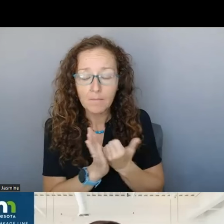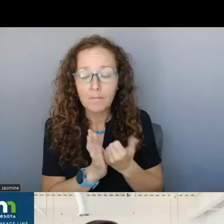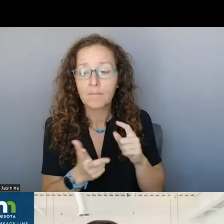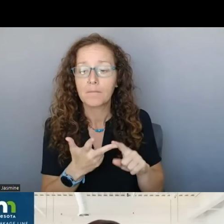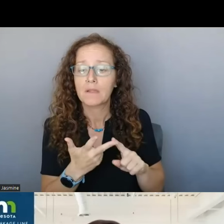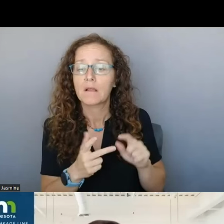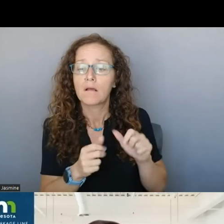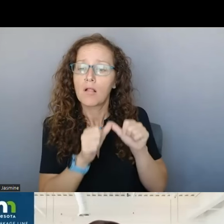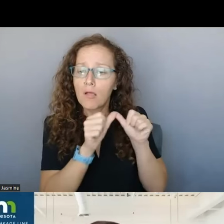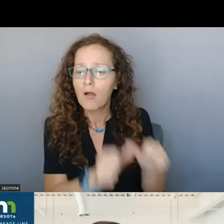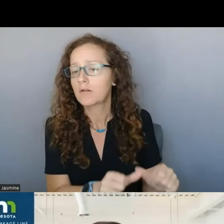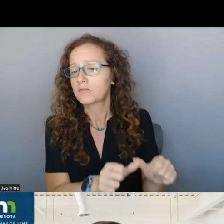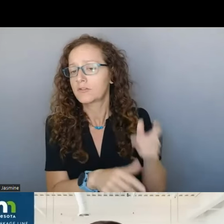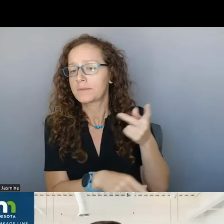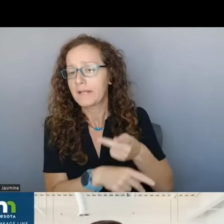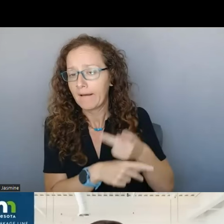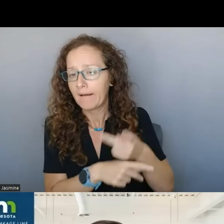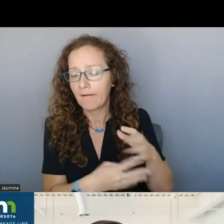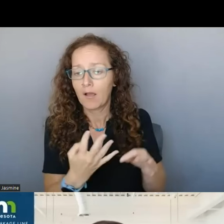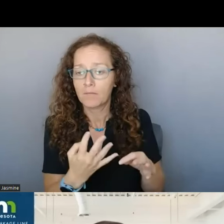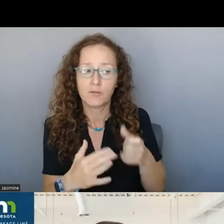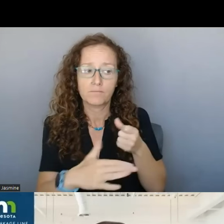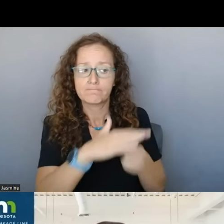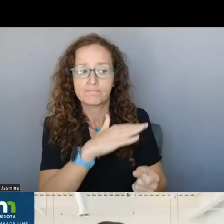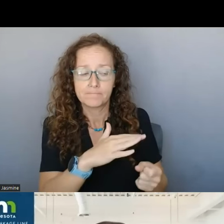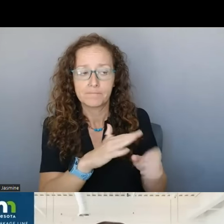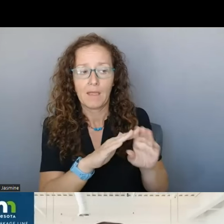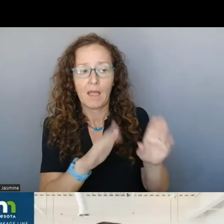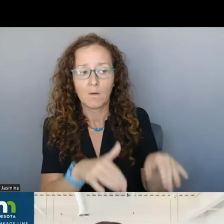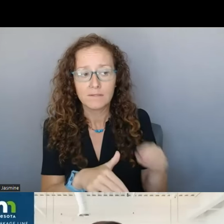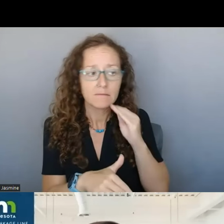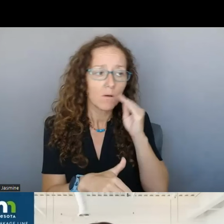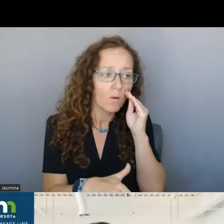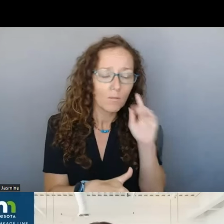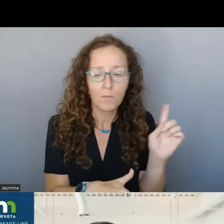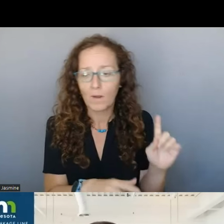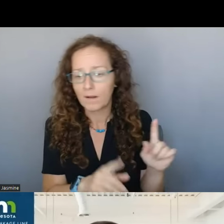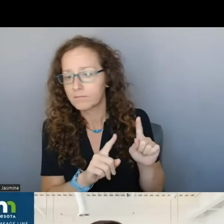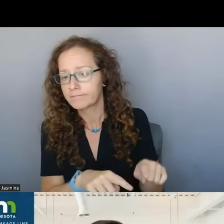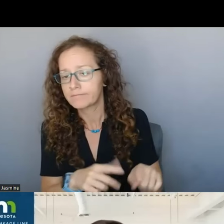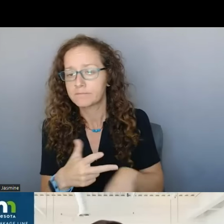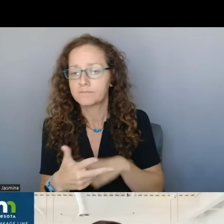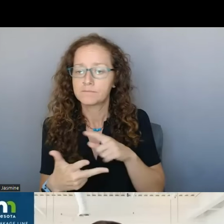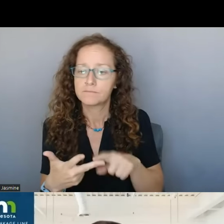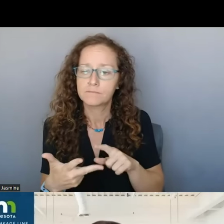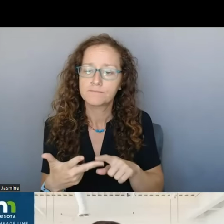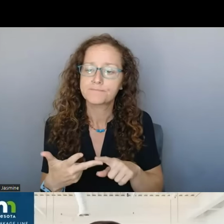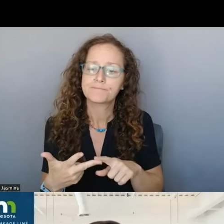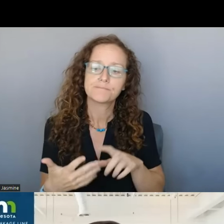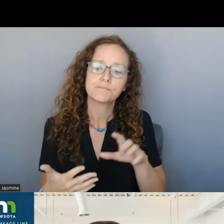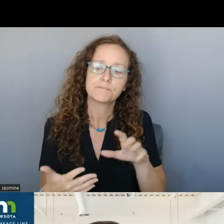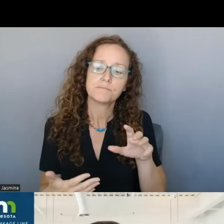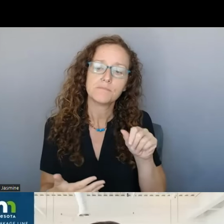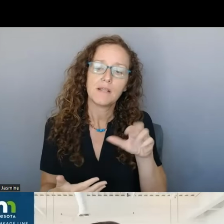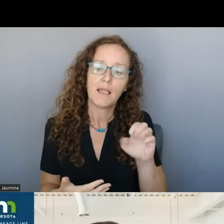regarding housing options, application and forms assistance, caregiver planning and support. We often get